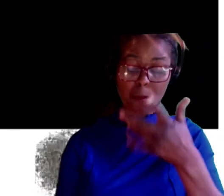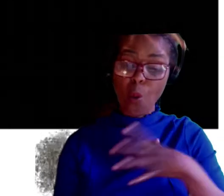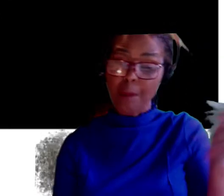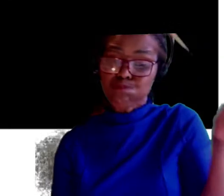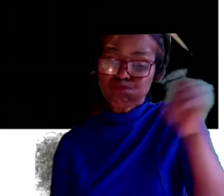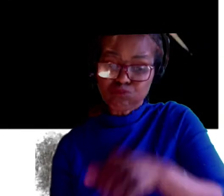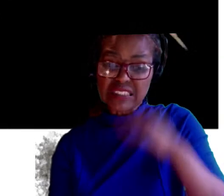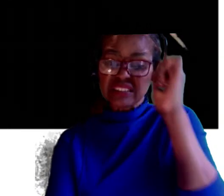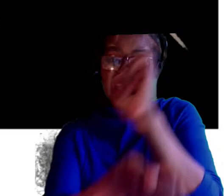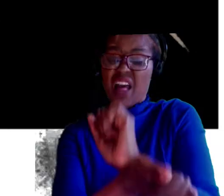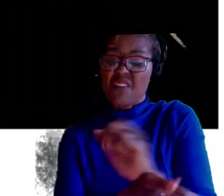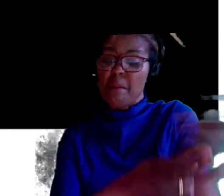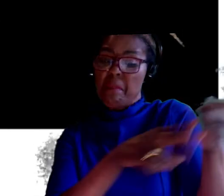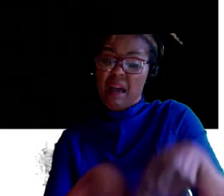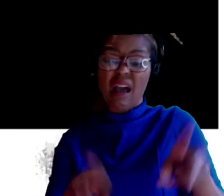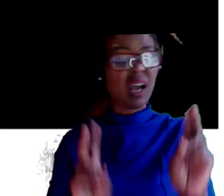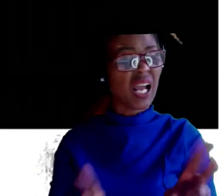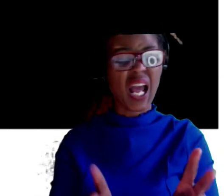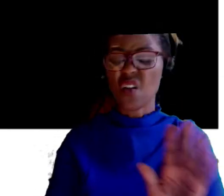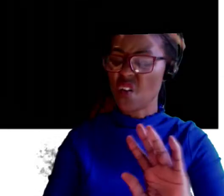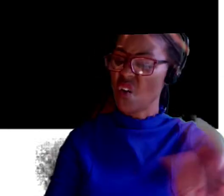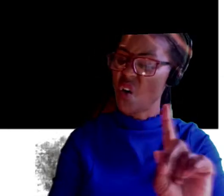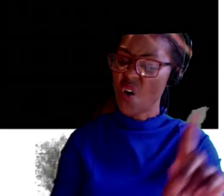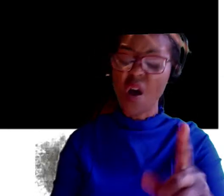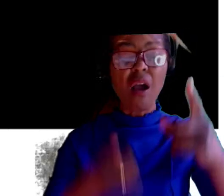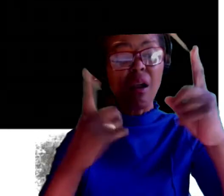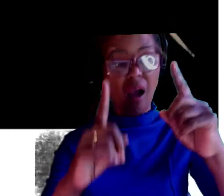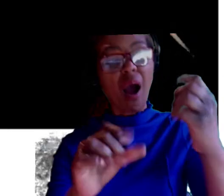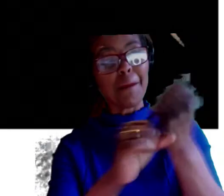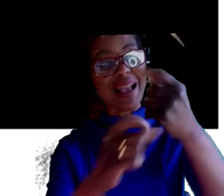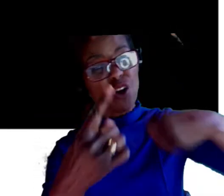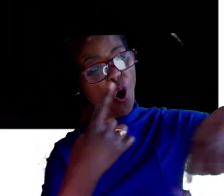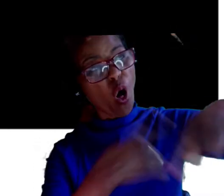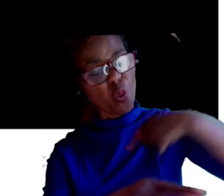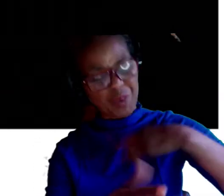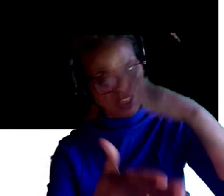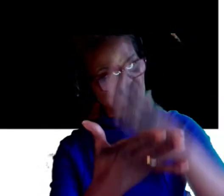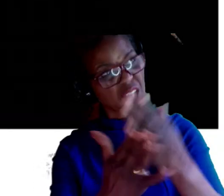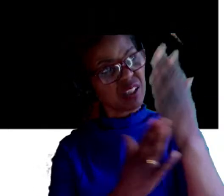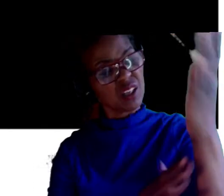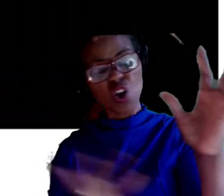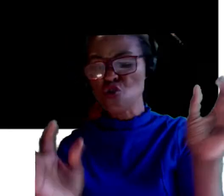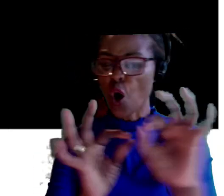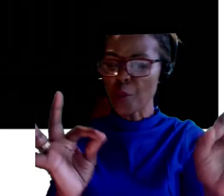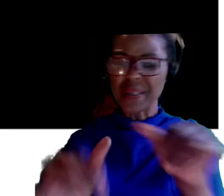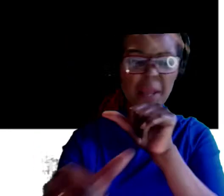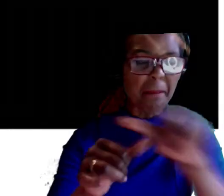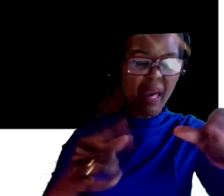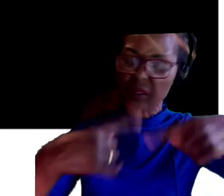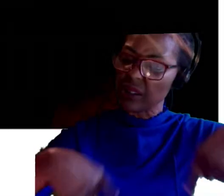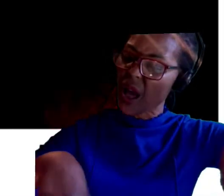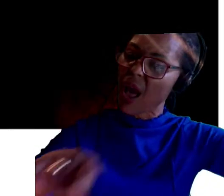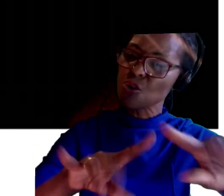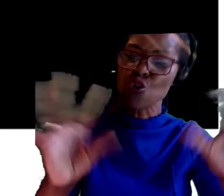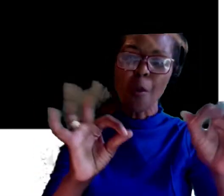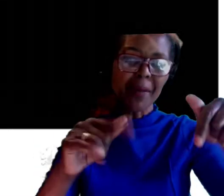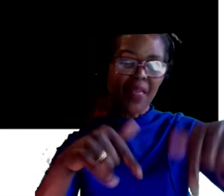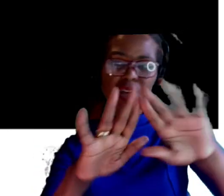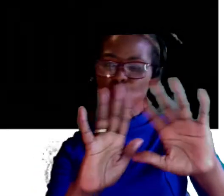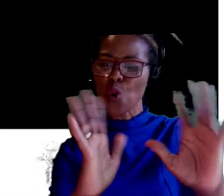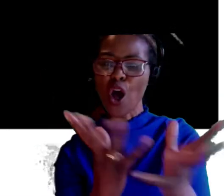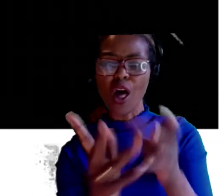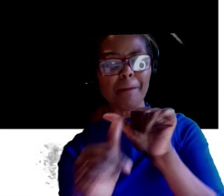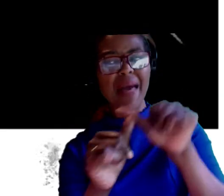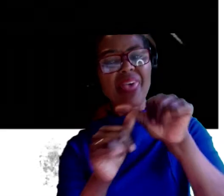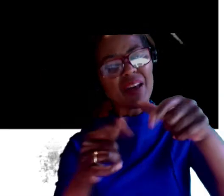God made us all and in Him we trust. Nobody in this world is better than us. Nobody in this world is better than us. Nobody